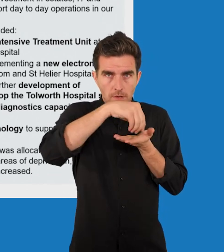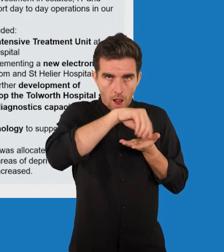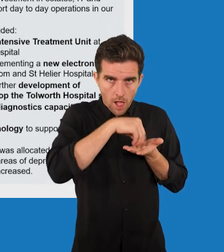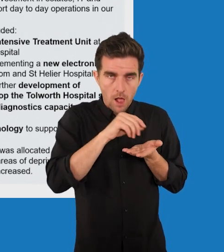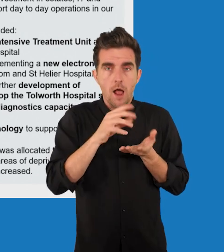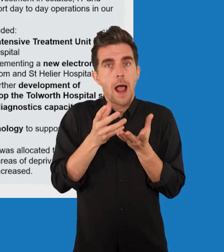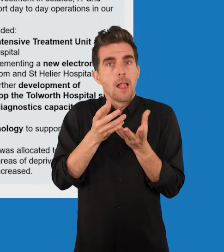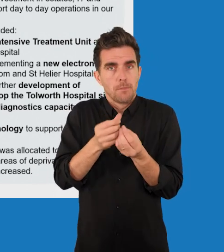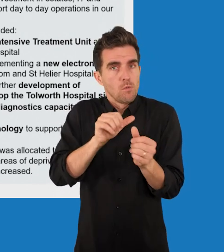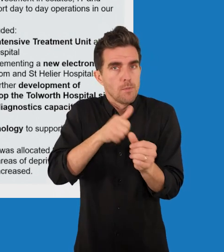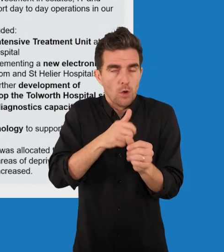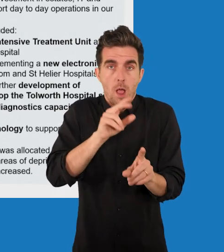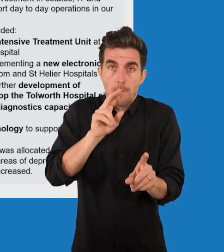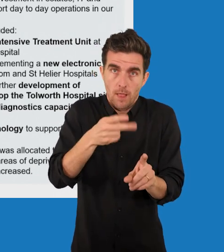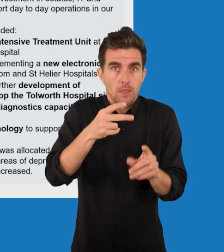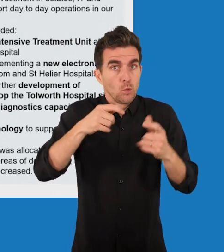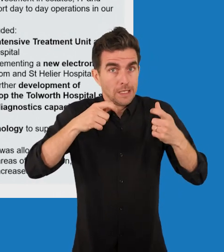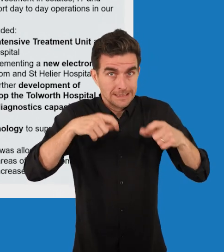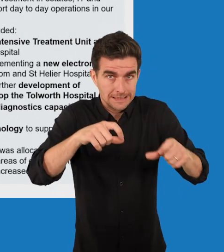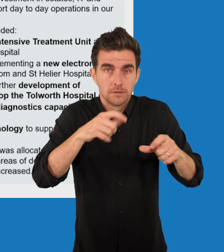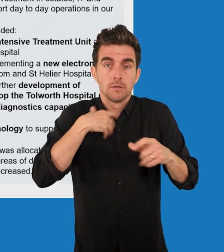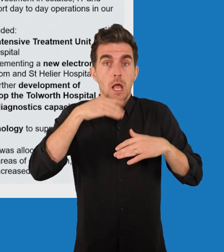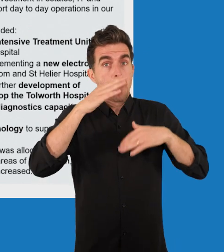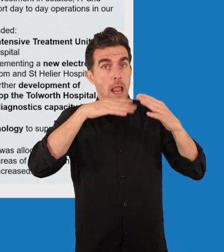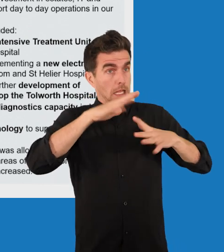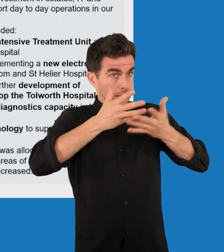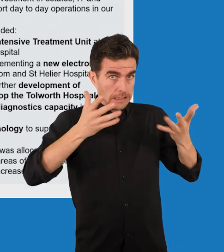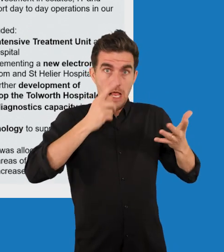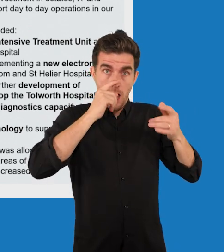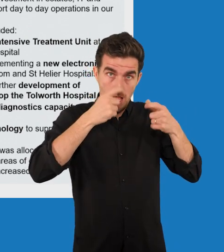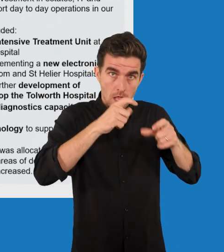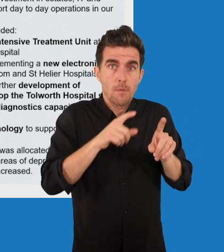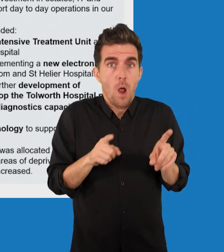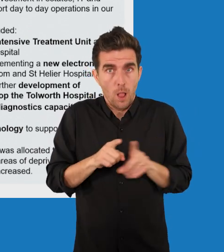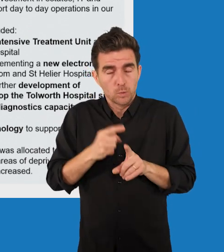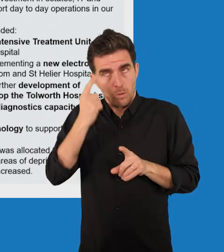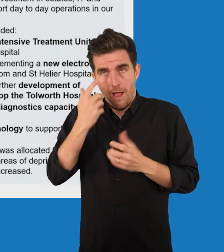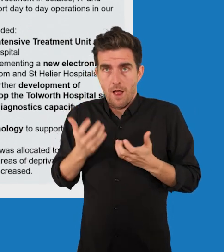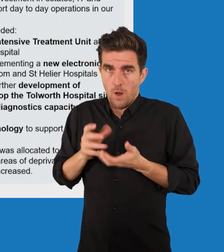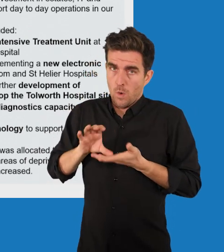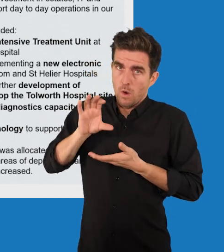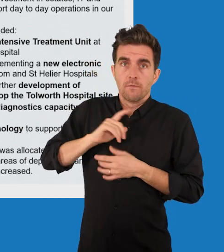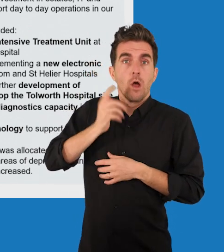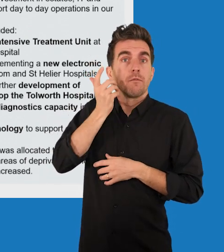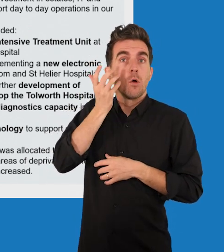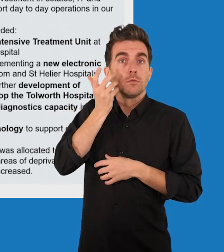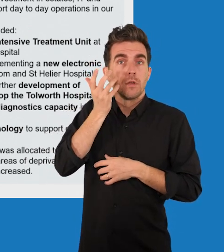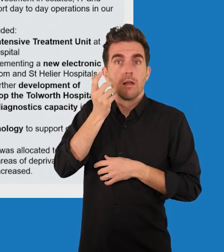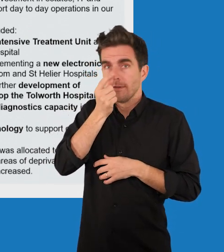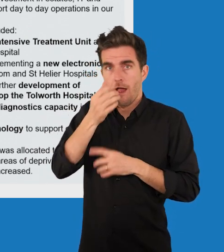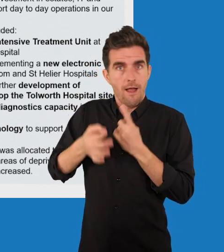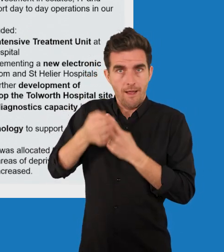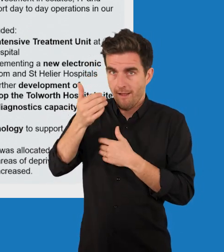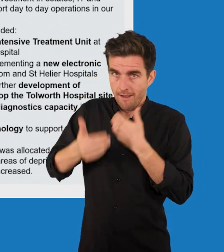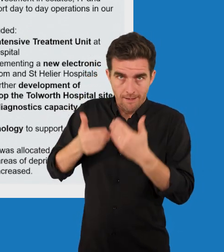capital. And that was to help and support, both maintain our buildings that we have currently, but also to be able to invest in the future and